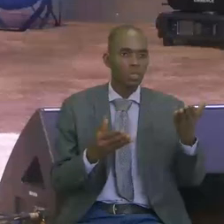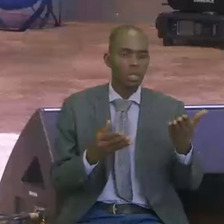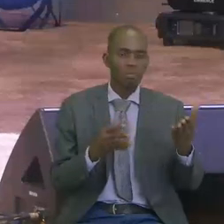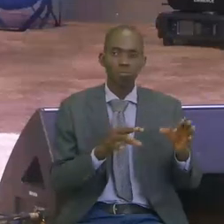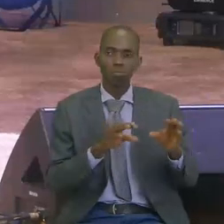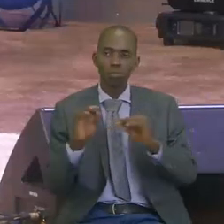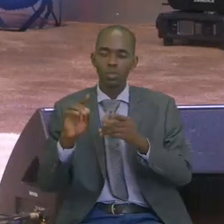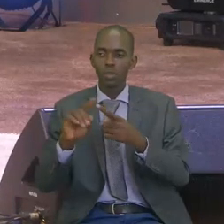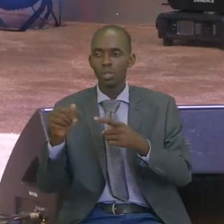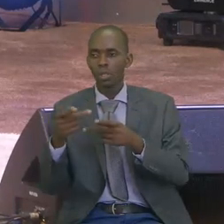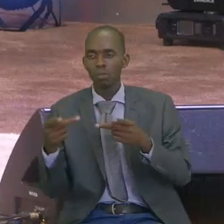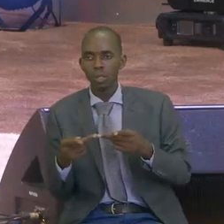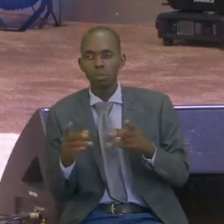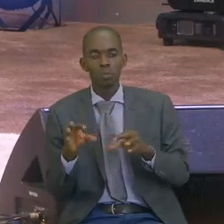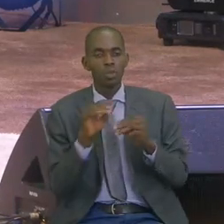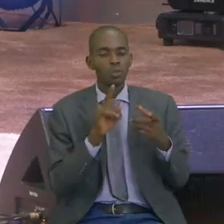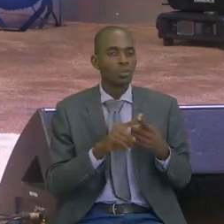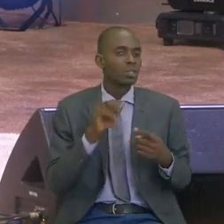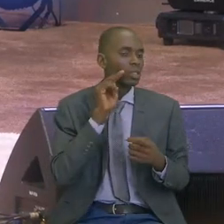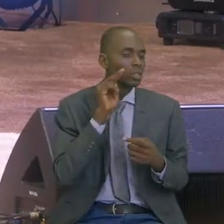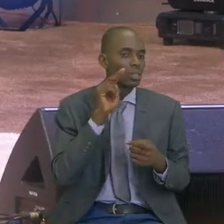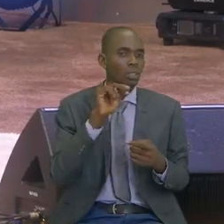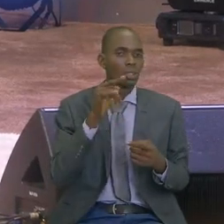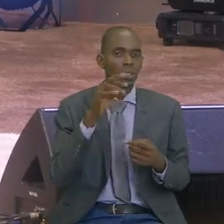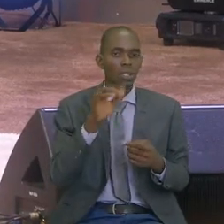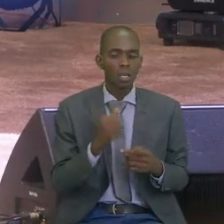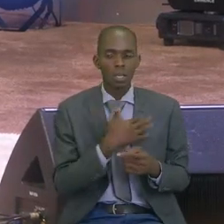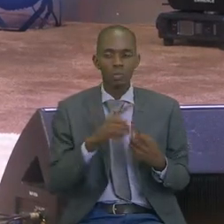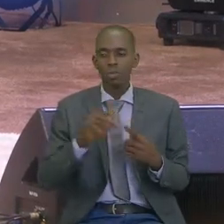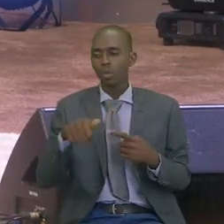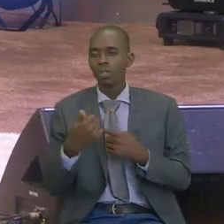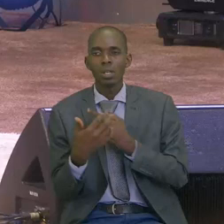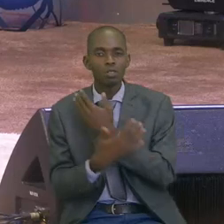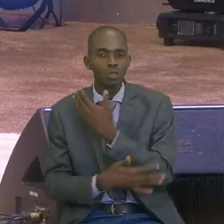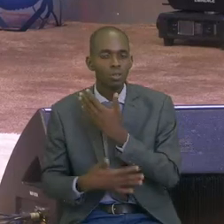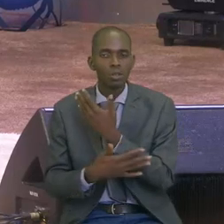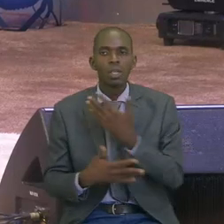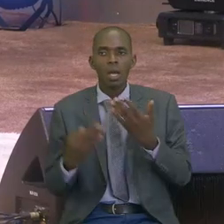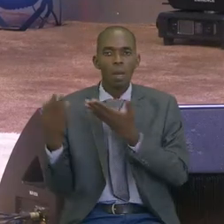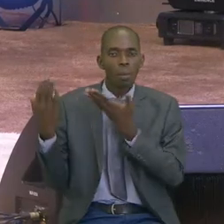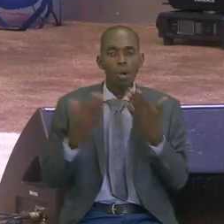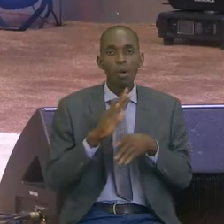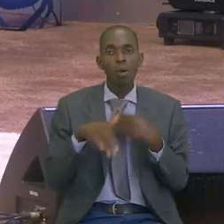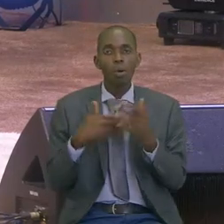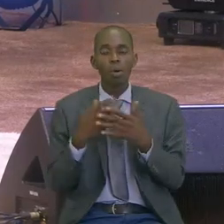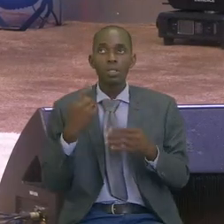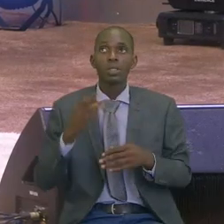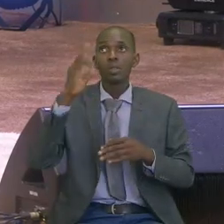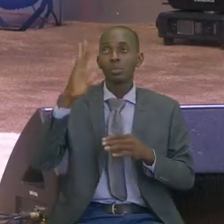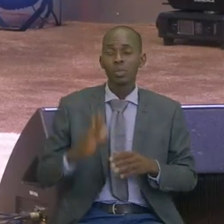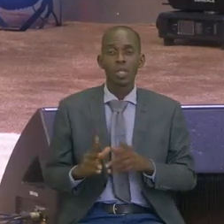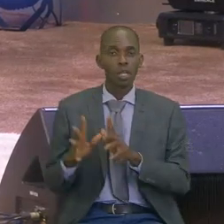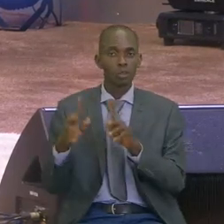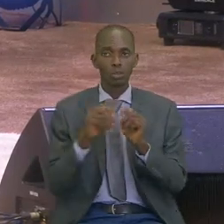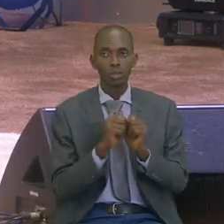from Nigeria here to another country, and then we bring all ministers together. We don't tell